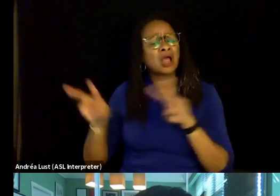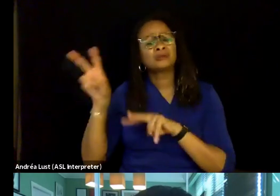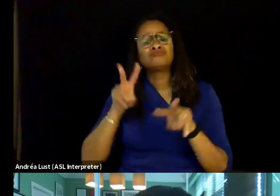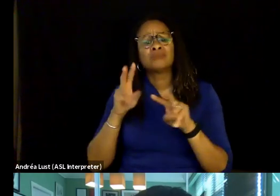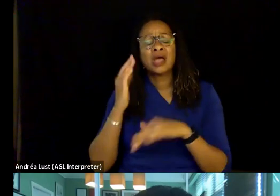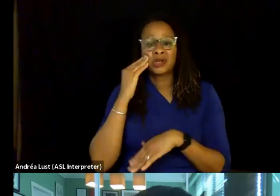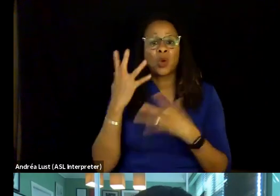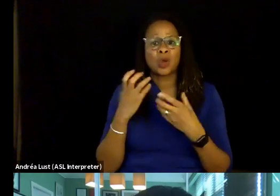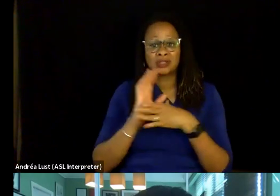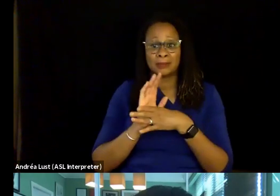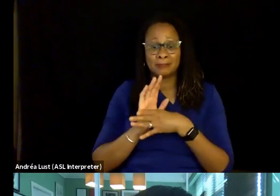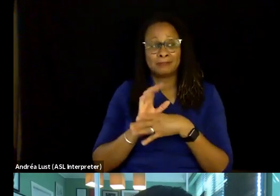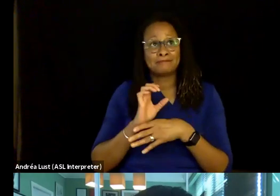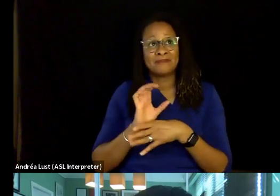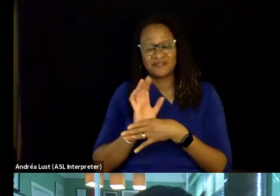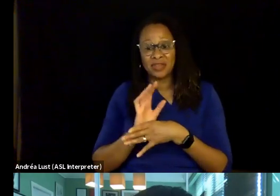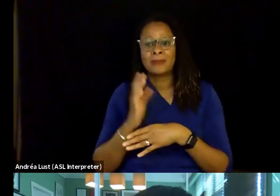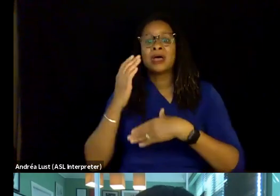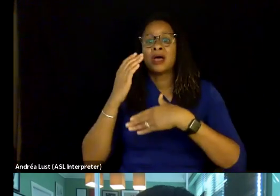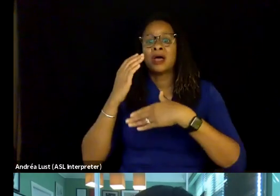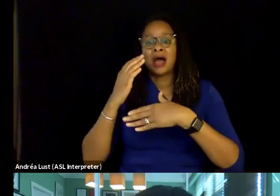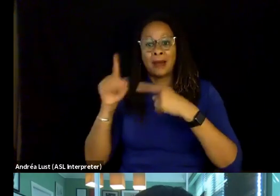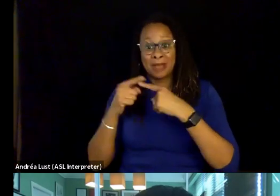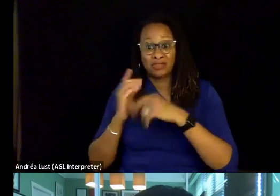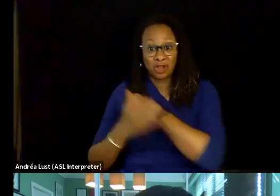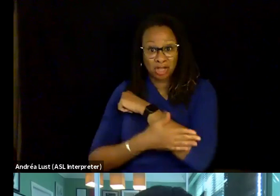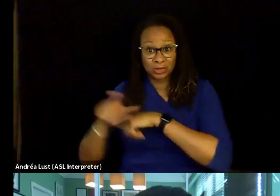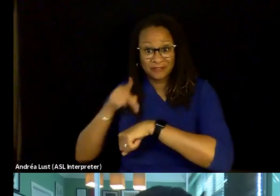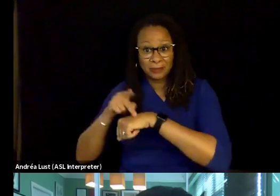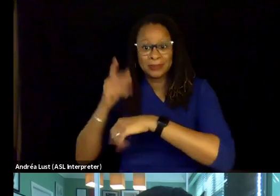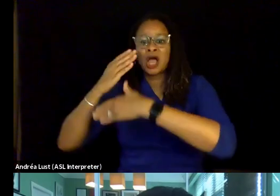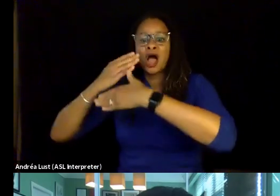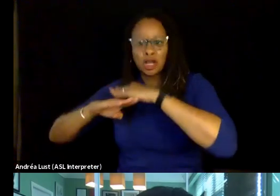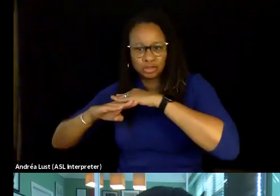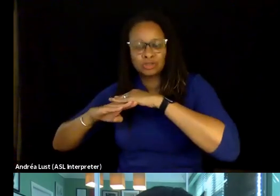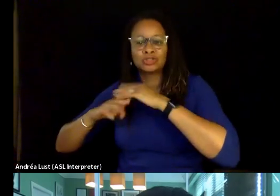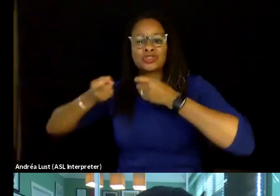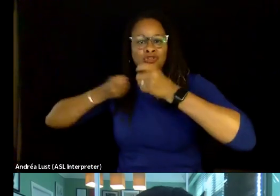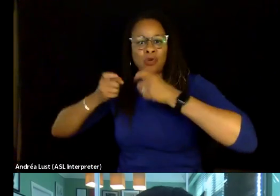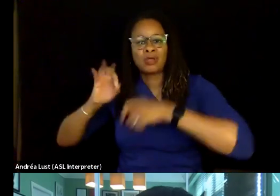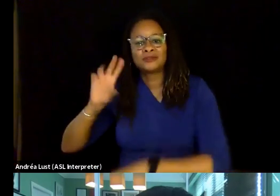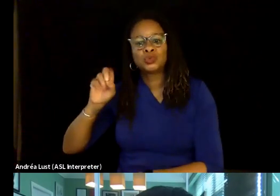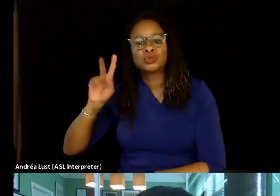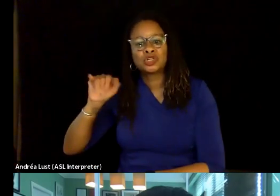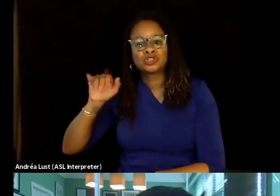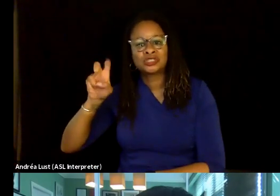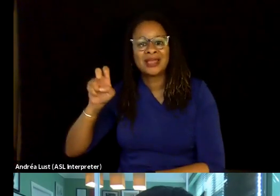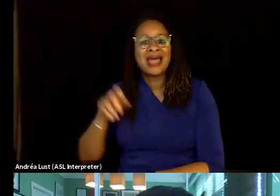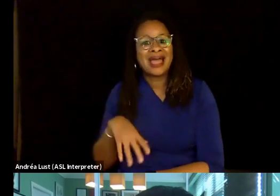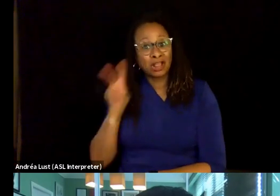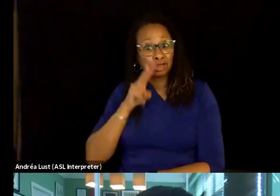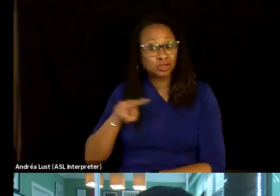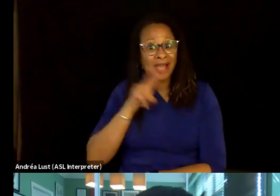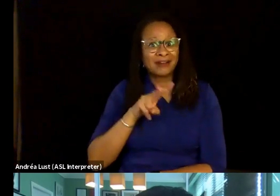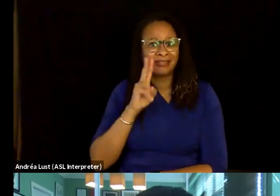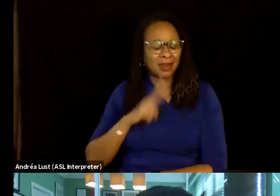film about the Philippines under Duterte. Whatever it was, there was a film there. I looked around and there was Maria. Maria,